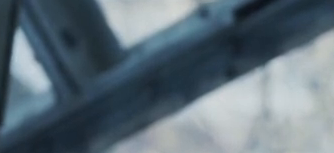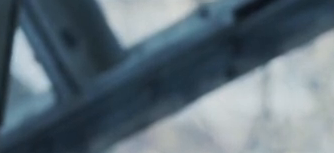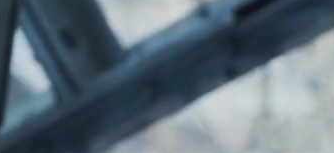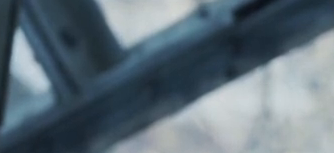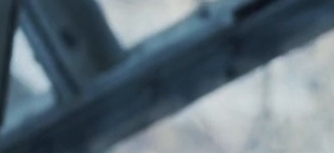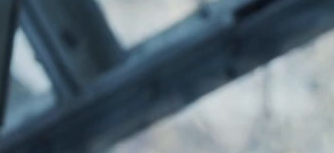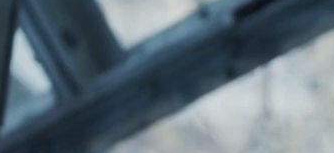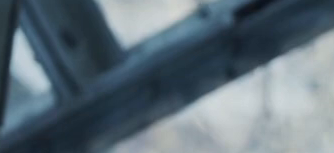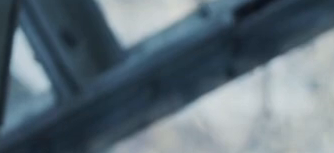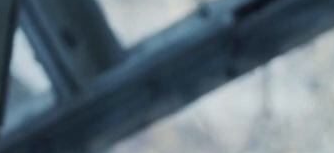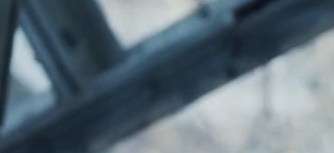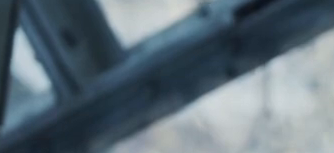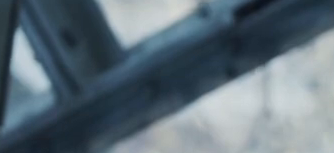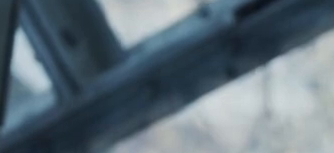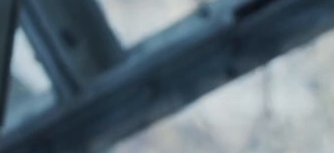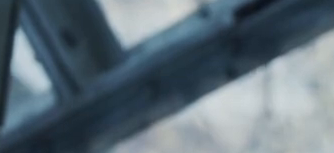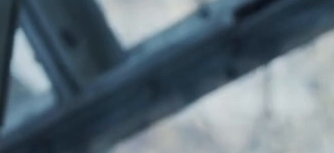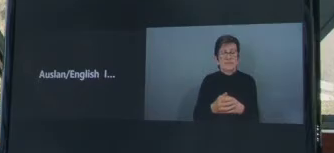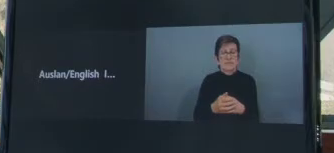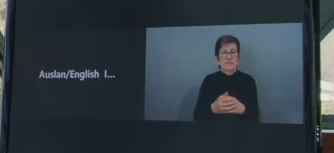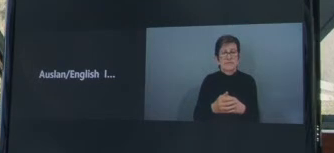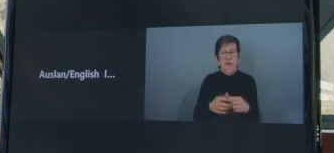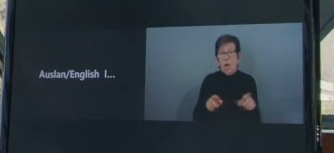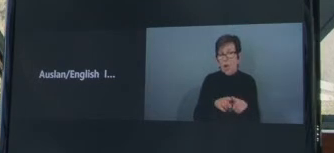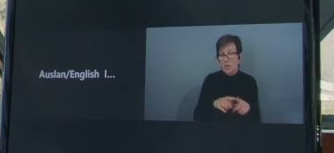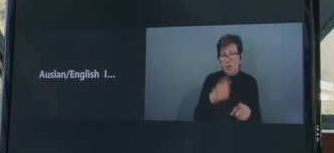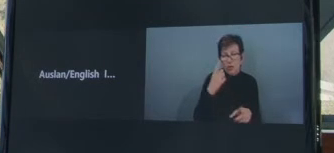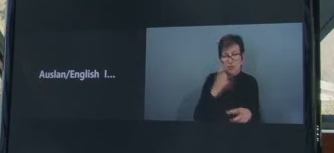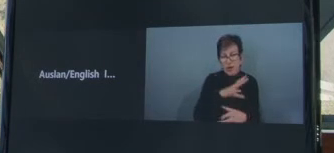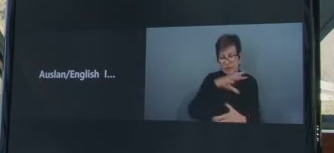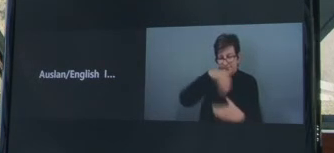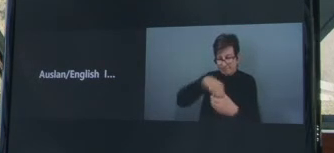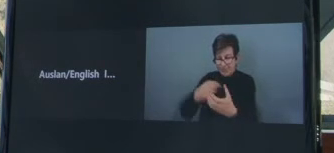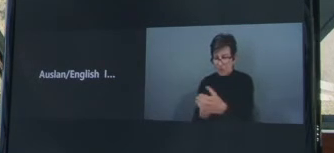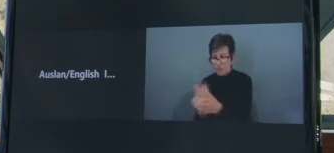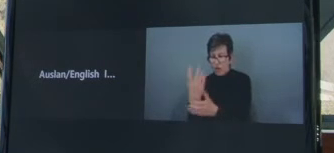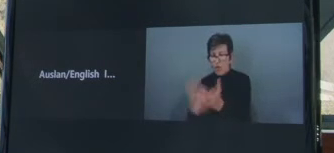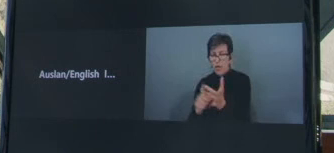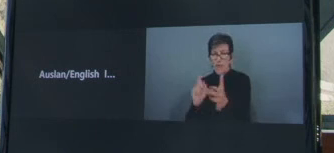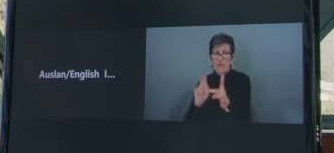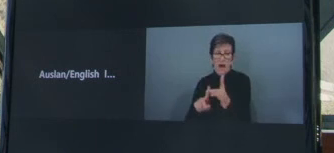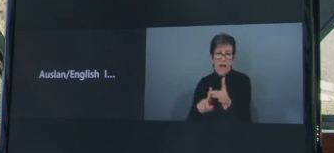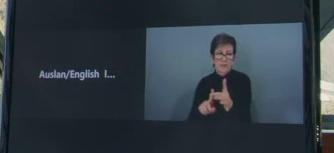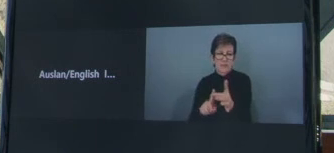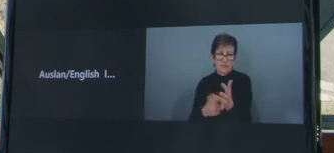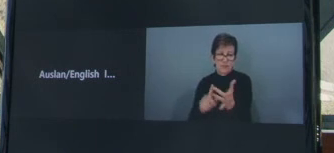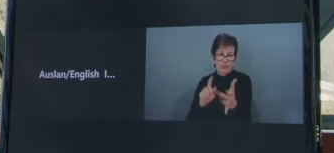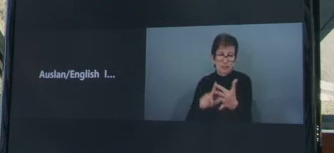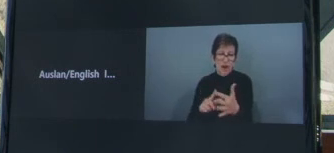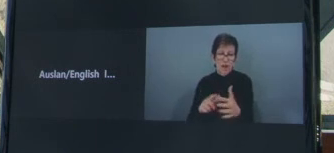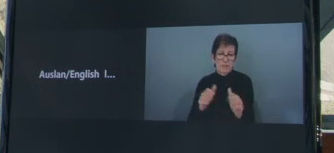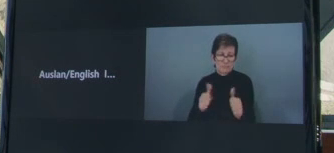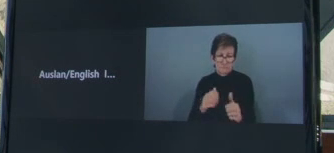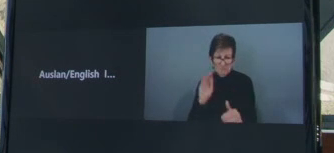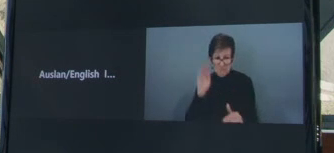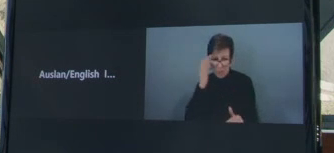as well as integrate these rice, which are incredibly flood tolerant, to grow over the course of 3 to 4 months every